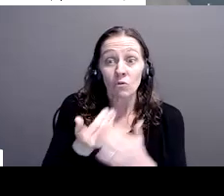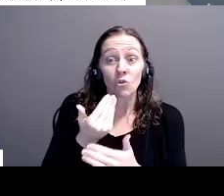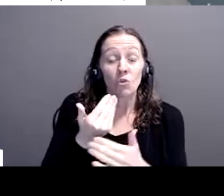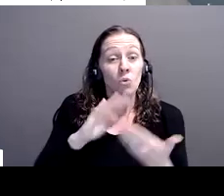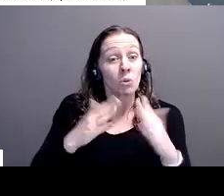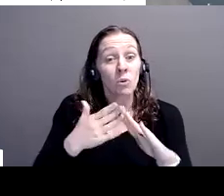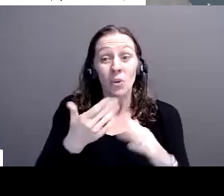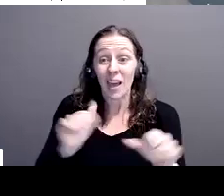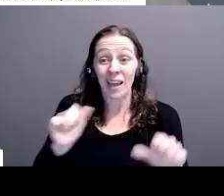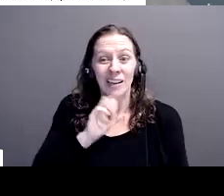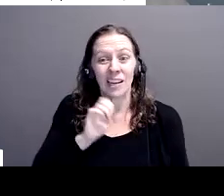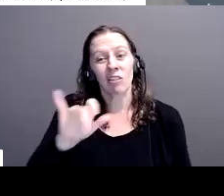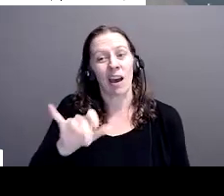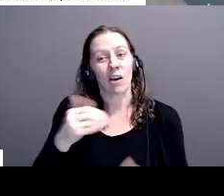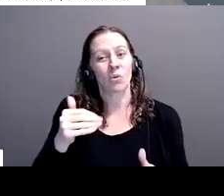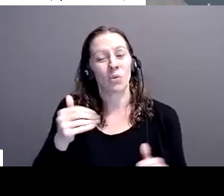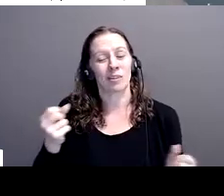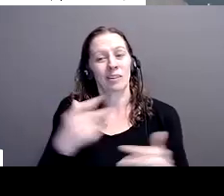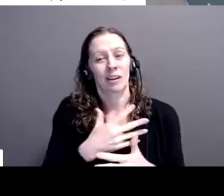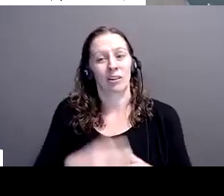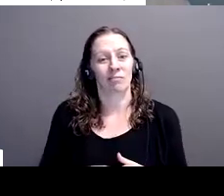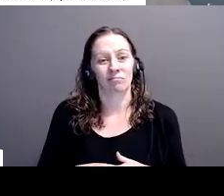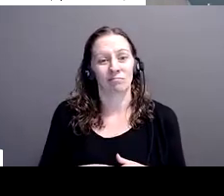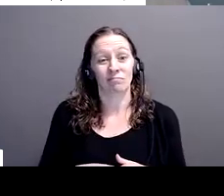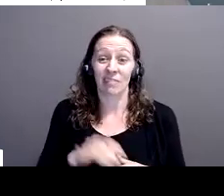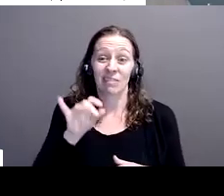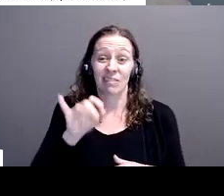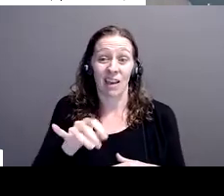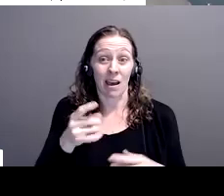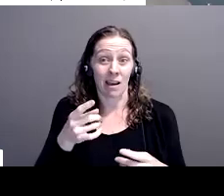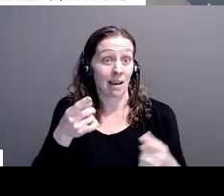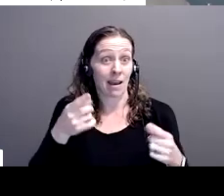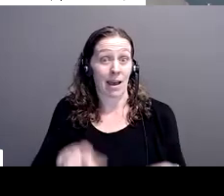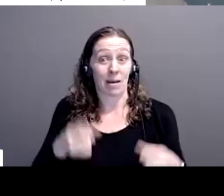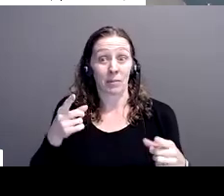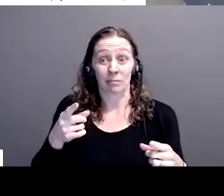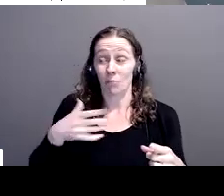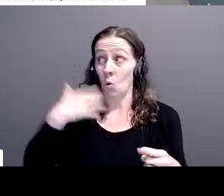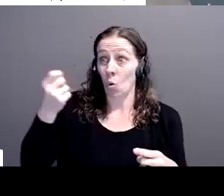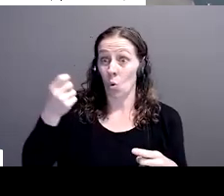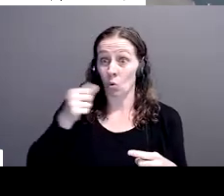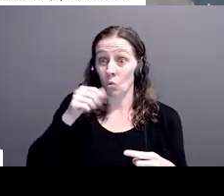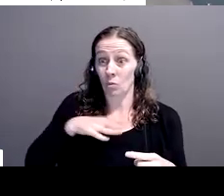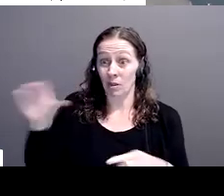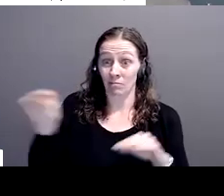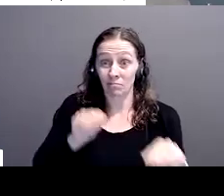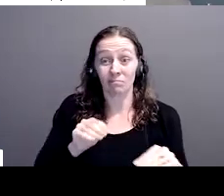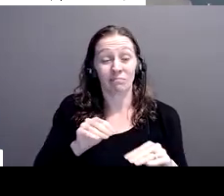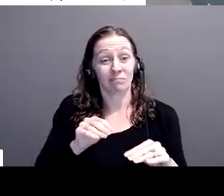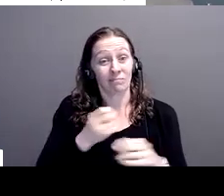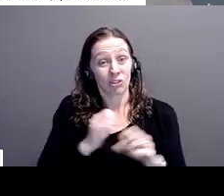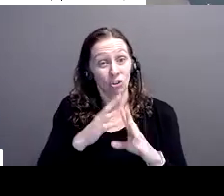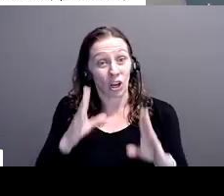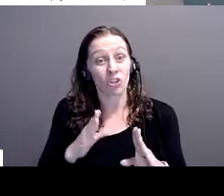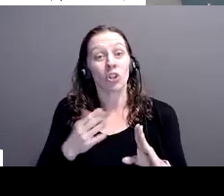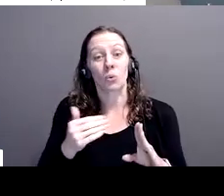age. But this is what is happening as older women are coming into shelter. The